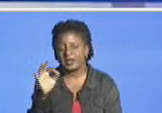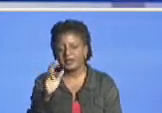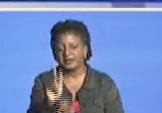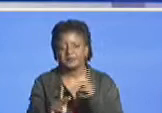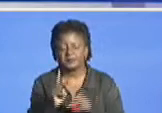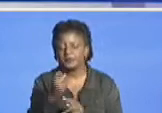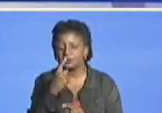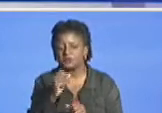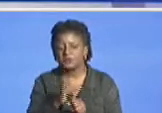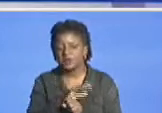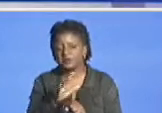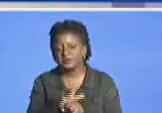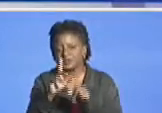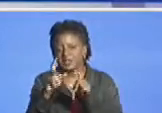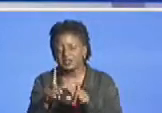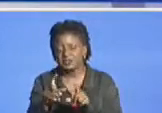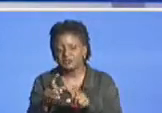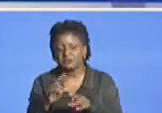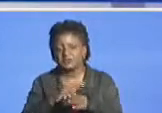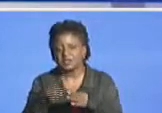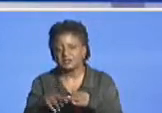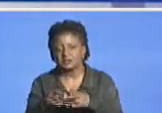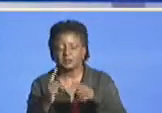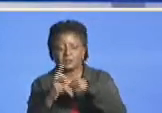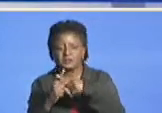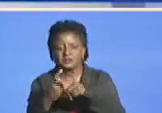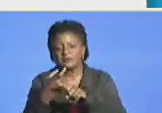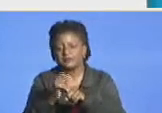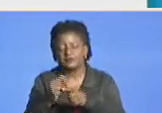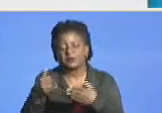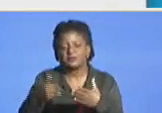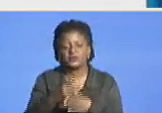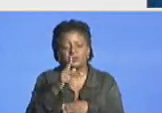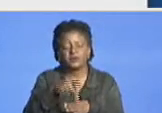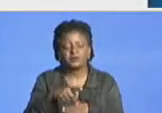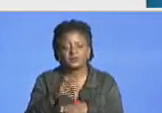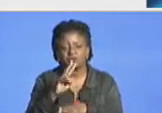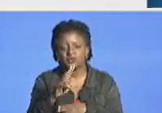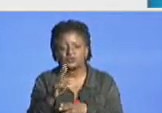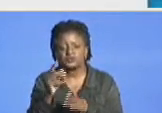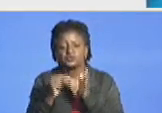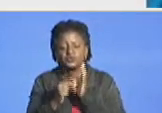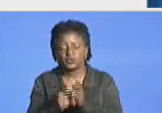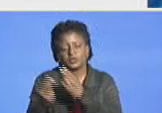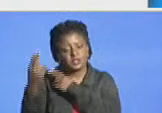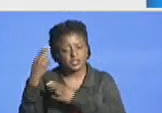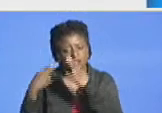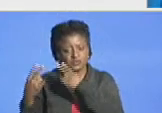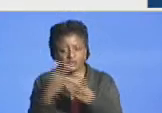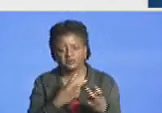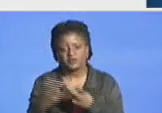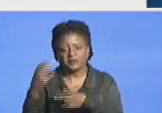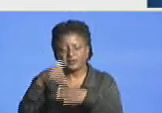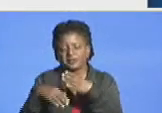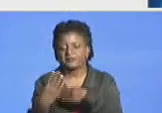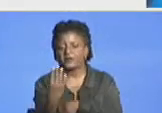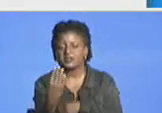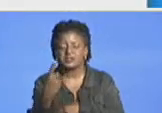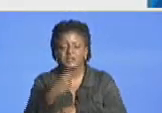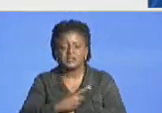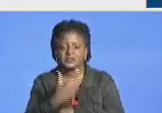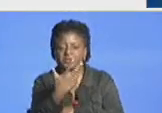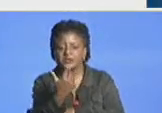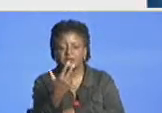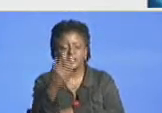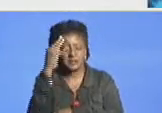whose COVID test results came back positive are from New Providence, 2 of them showing a history of travel within 14 days. 13 males